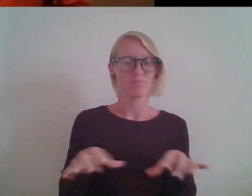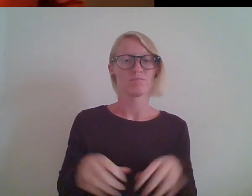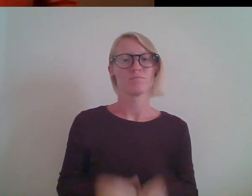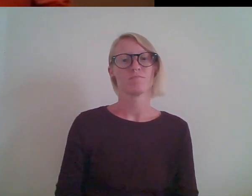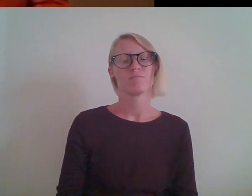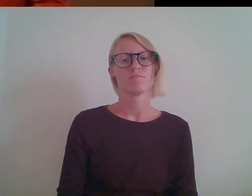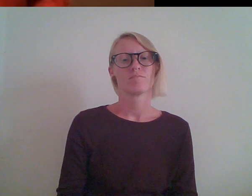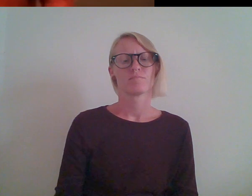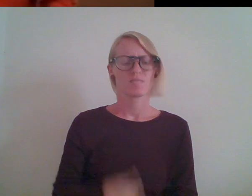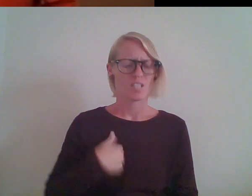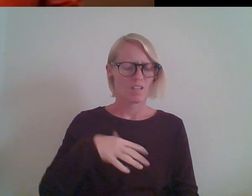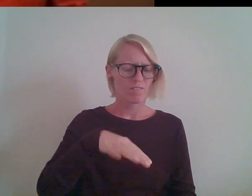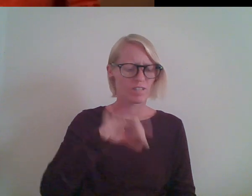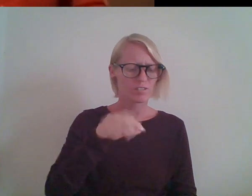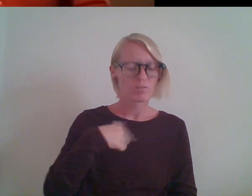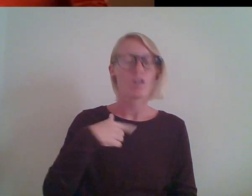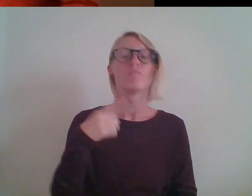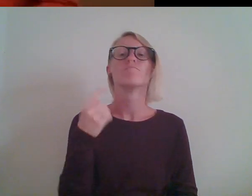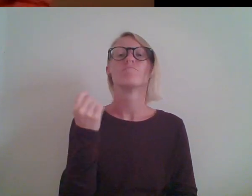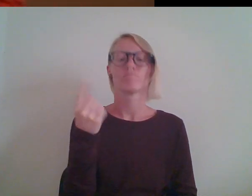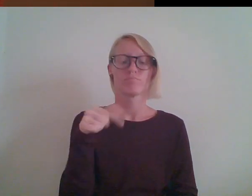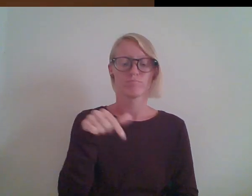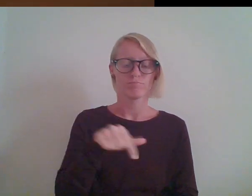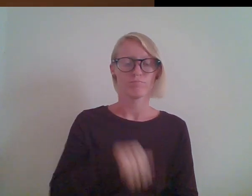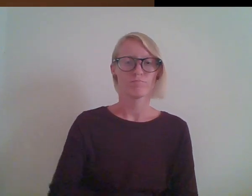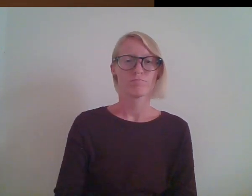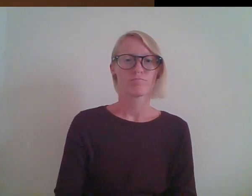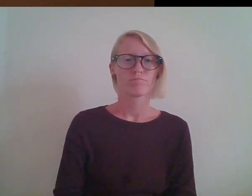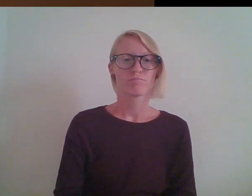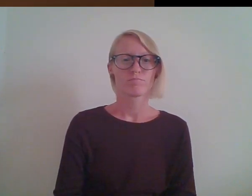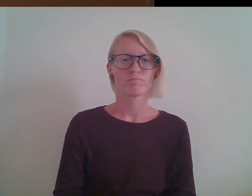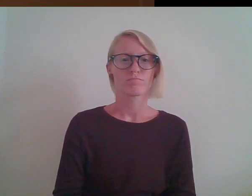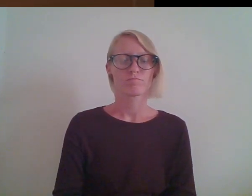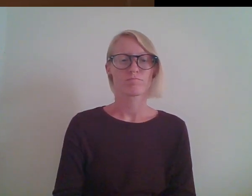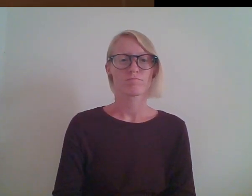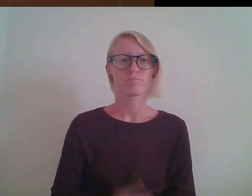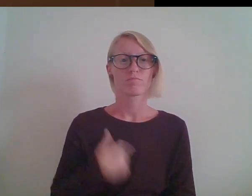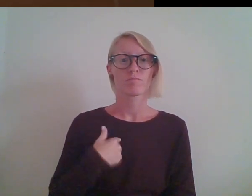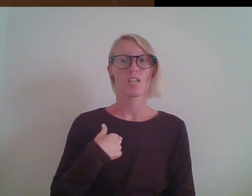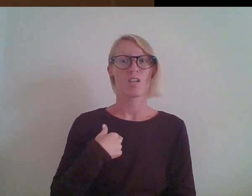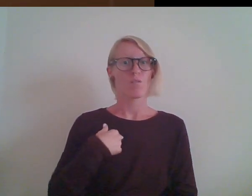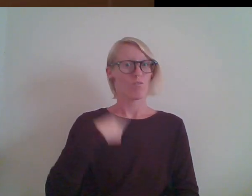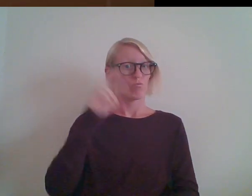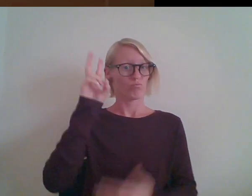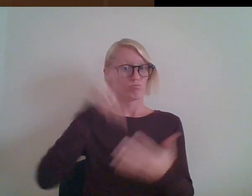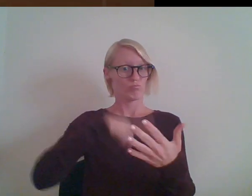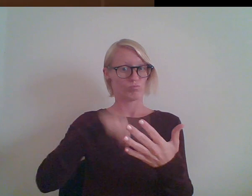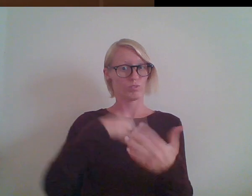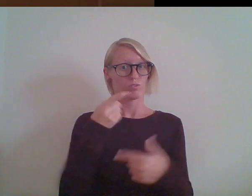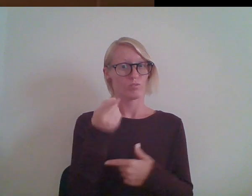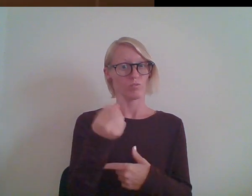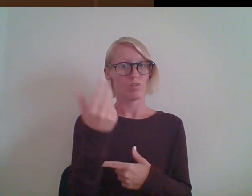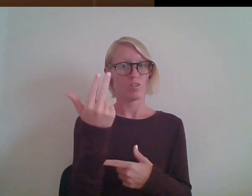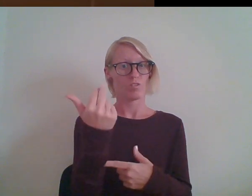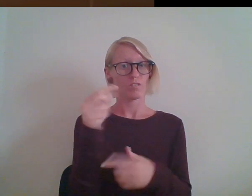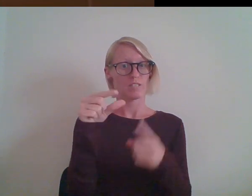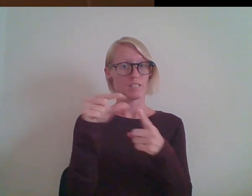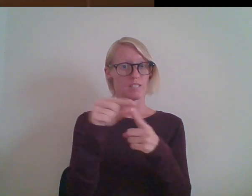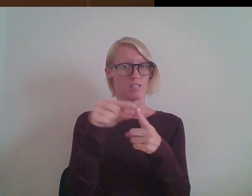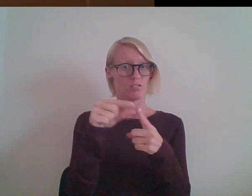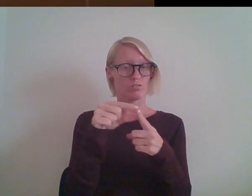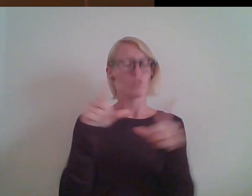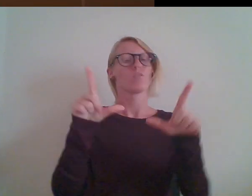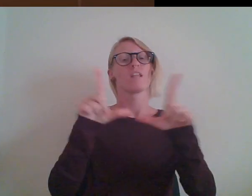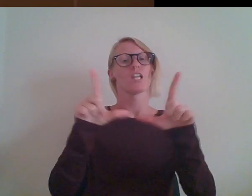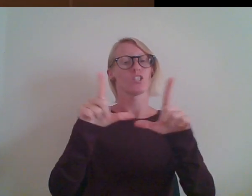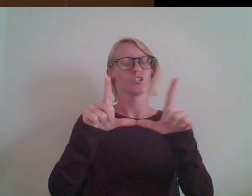Got to find the right. Here we go. I'm going to read to you 13 letters from our alphabet.